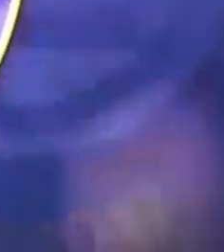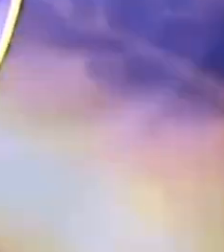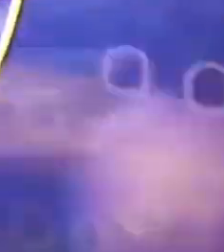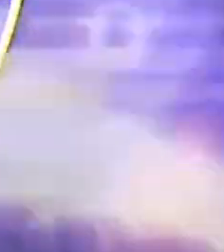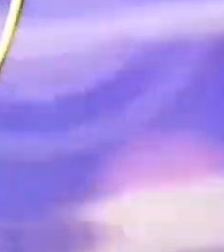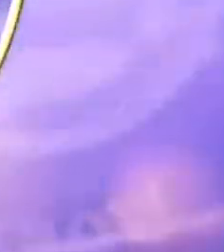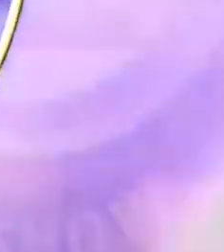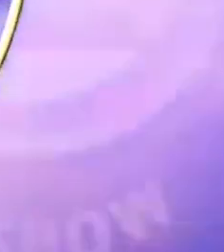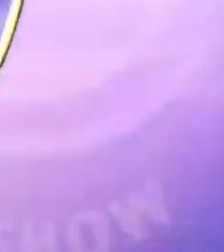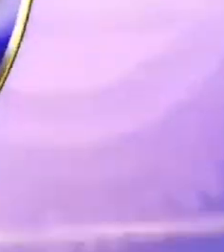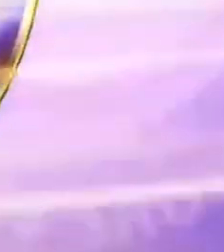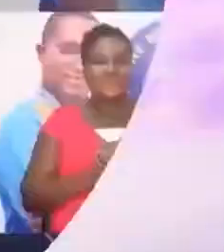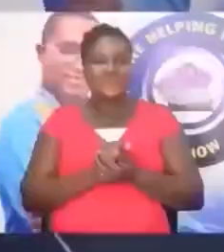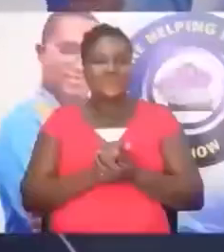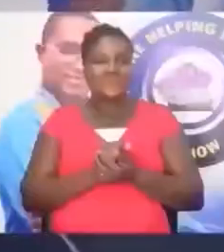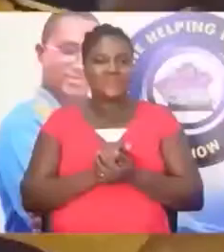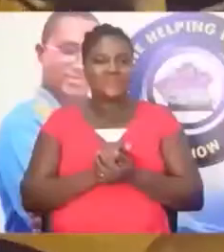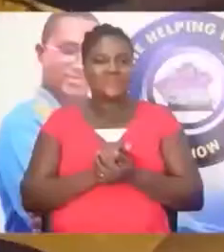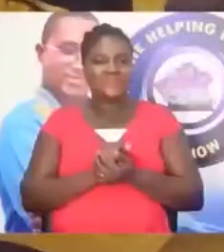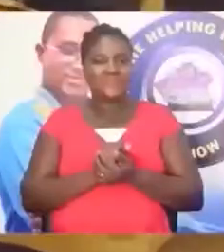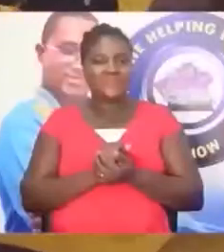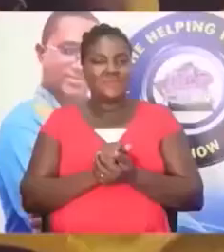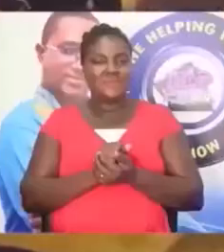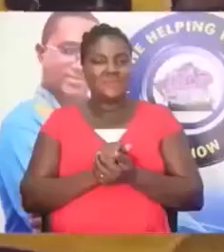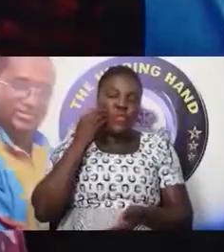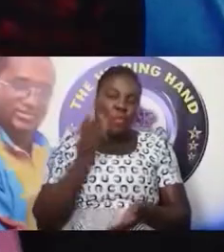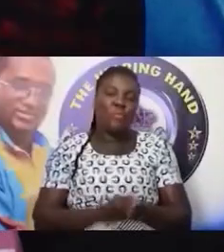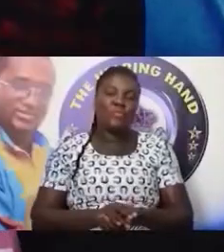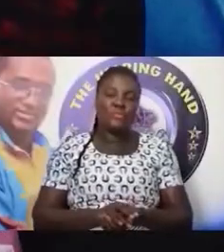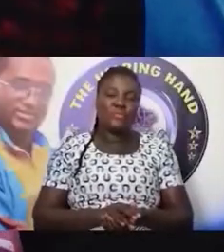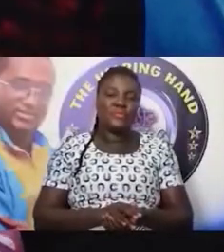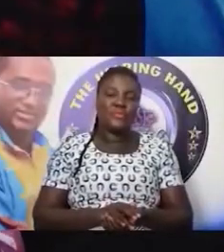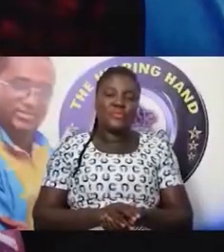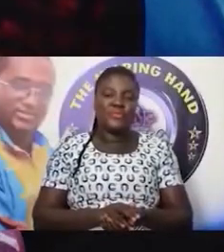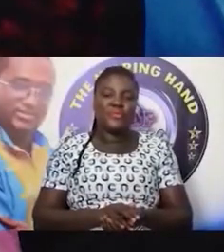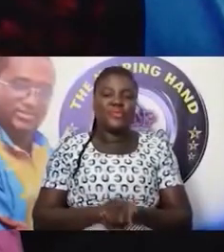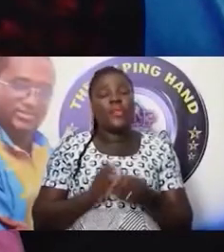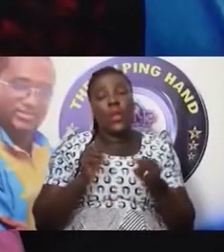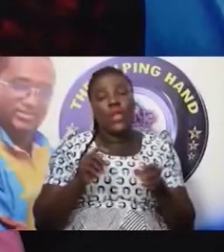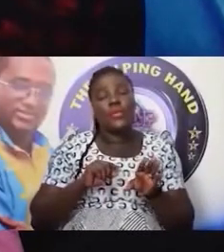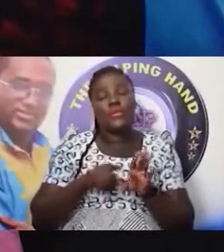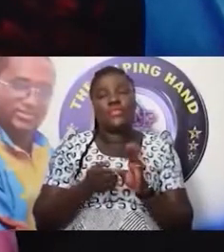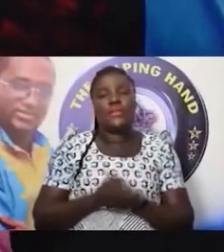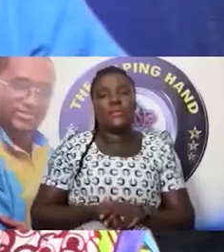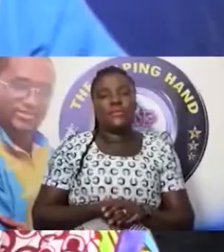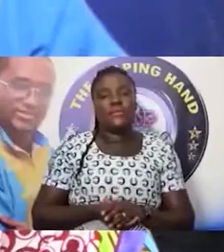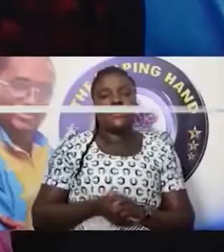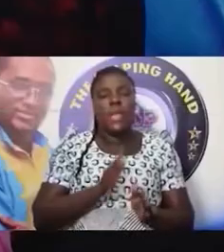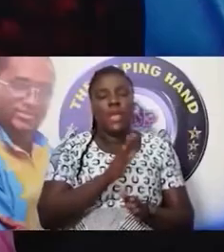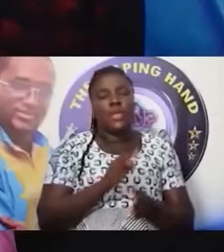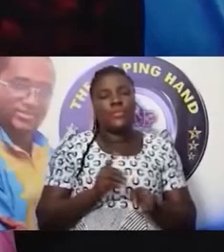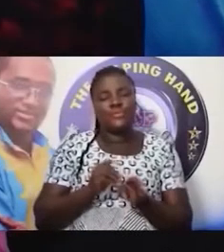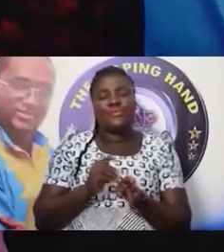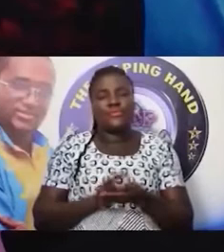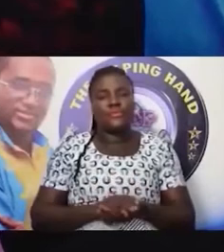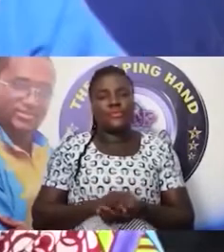Helping Hand TV Show with Bishop Dr. Charles C. Hackman. Thank you so much. Your disability. Were you born like that? No.